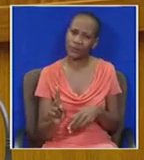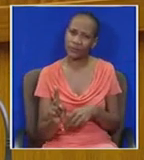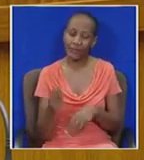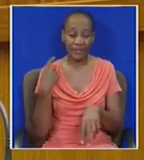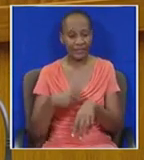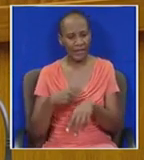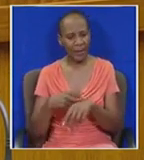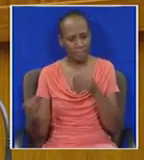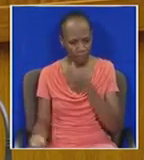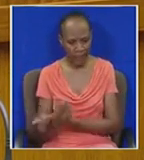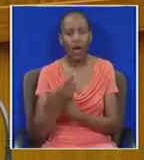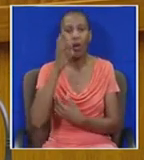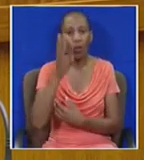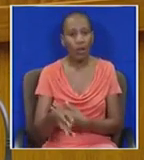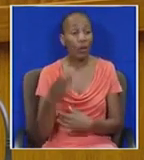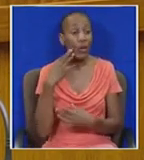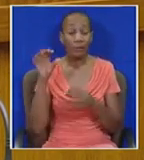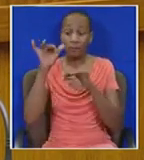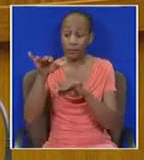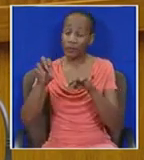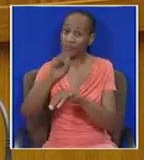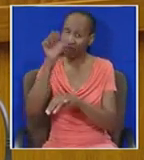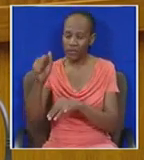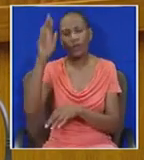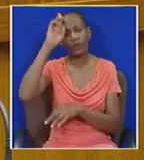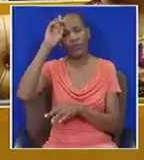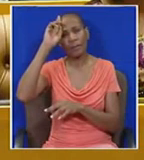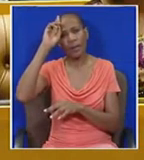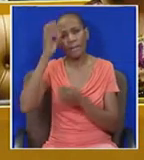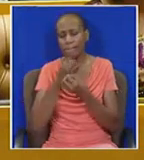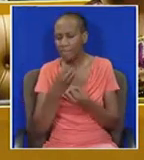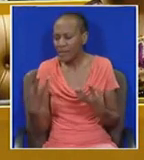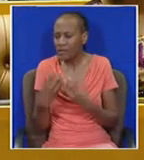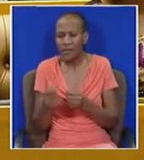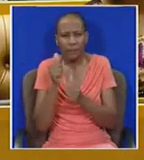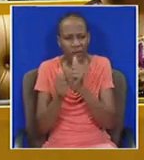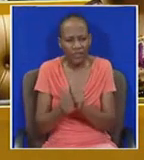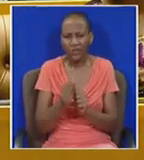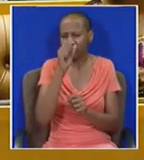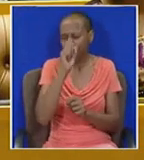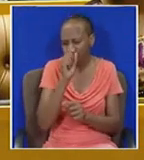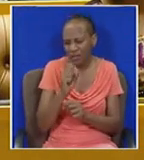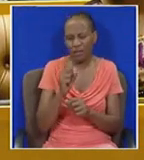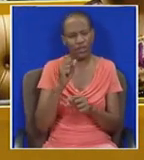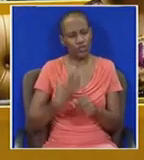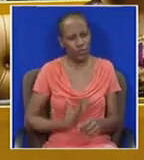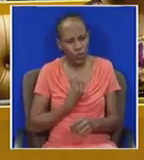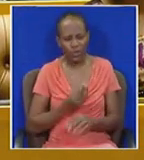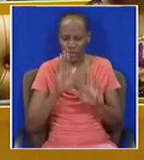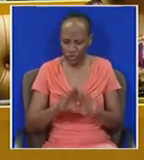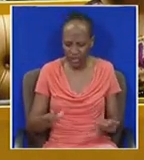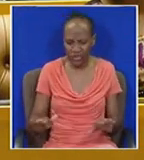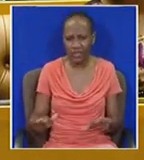will come when our nation will honor the memory of all sons, the daughters, the mothers, the fathers, the youth, and the